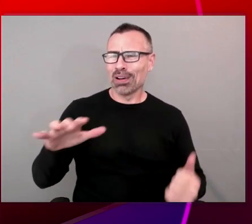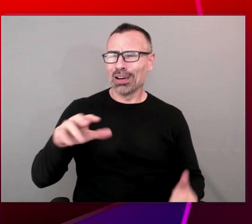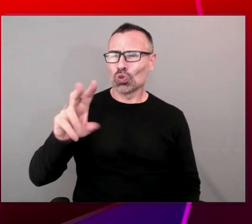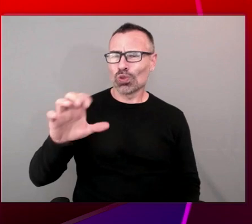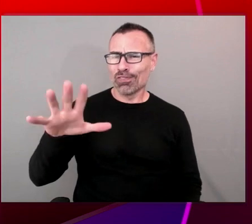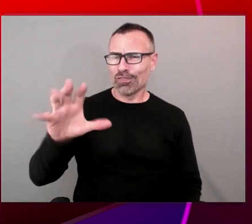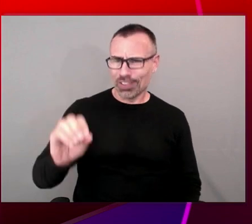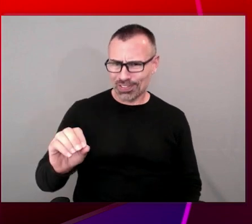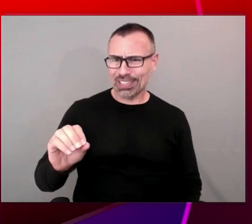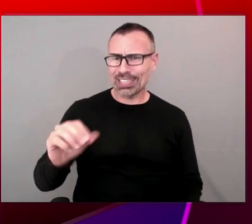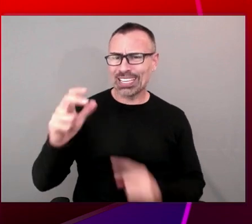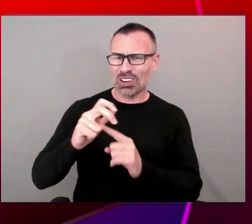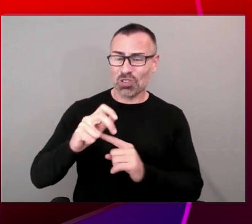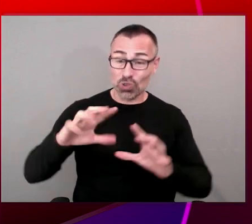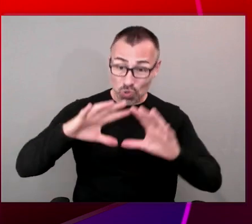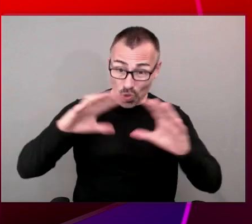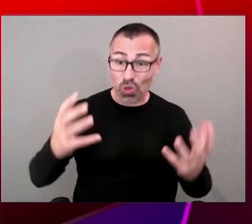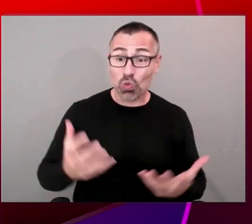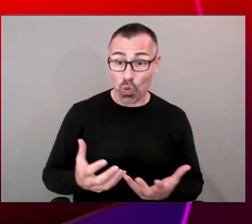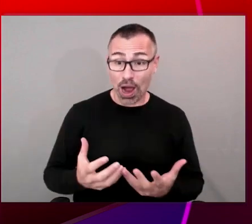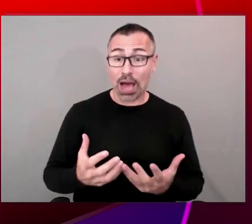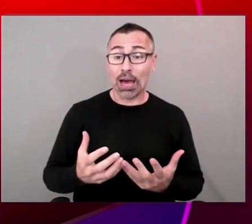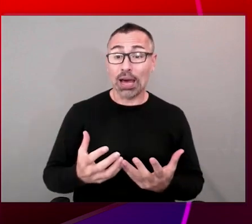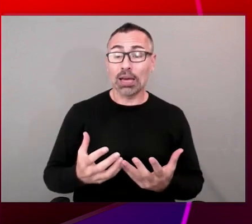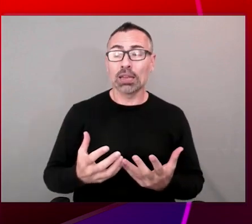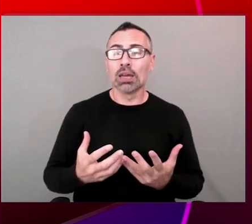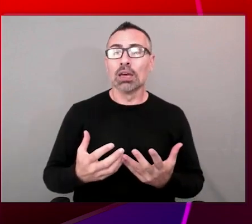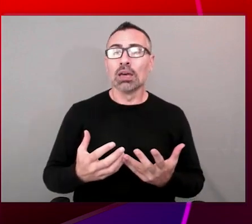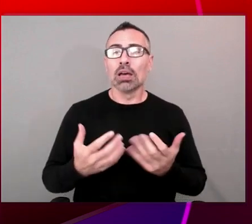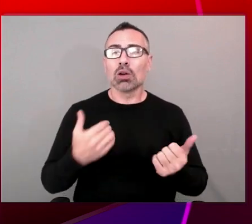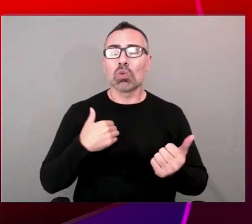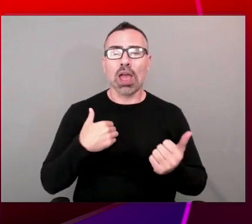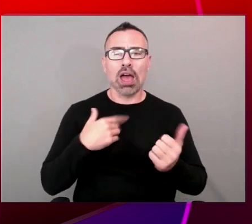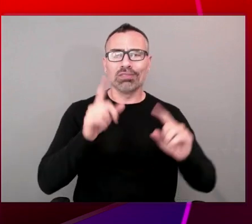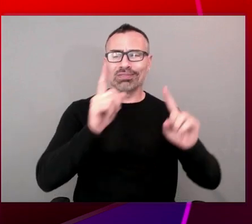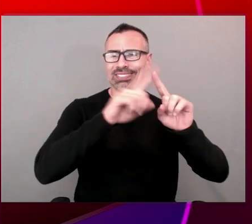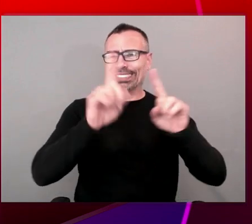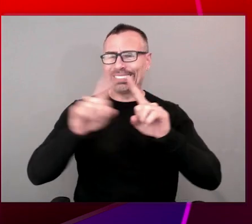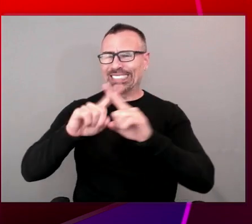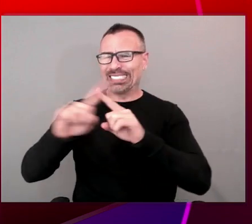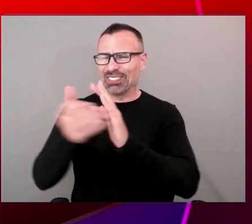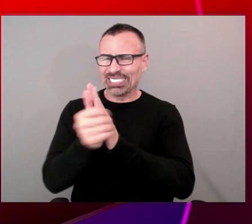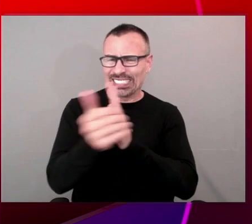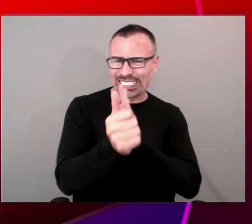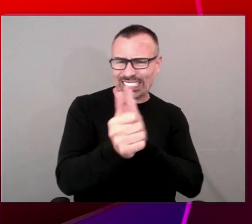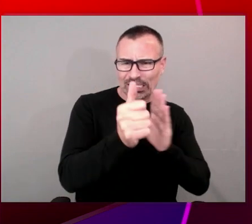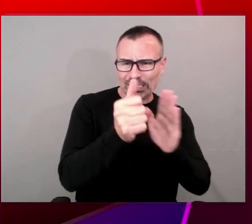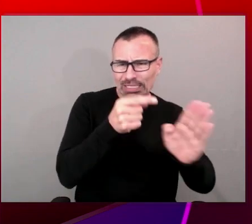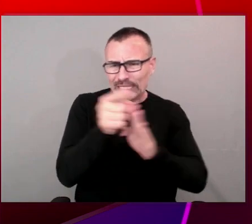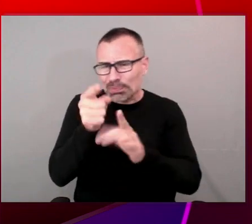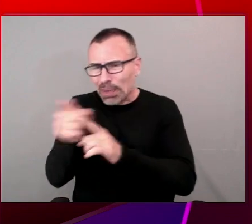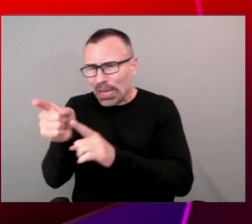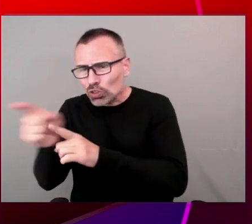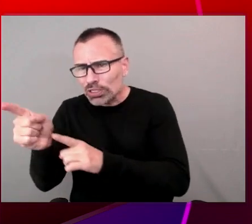worldwide. And we span a variety of different competencies and kind of specialties between